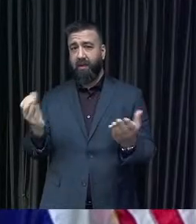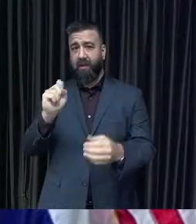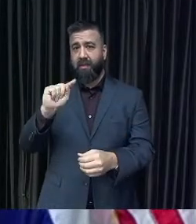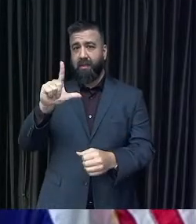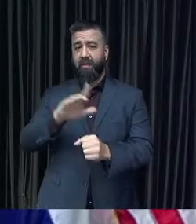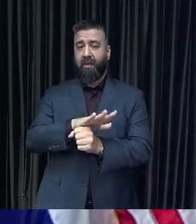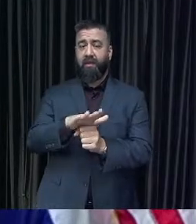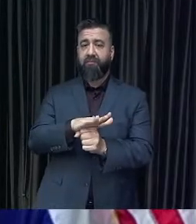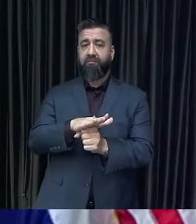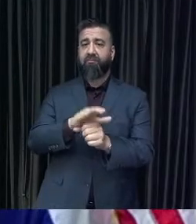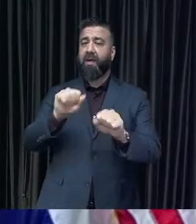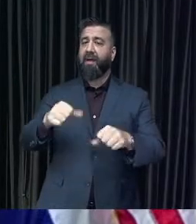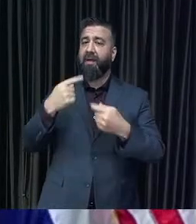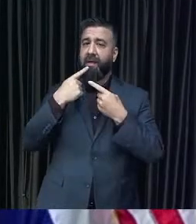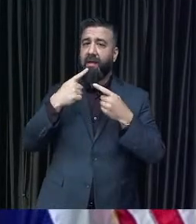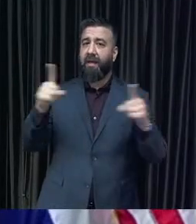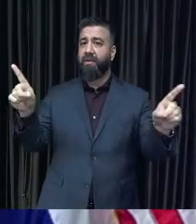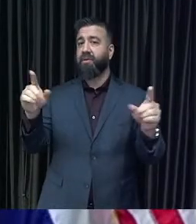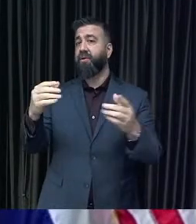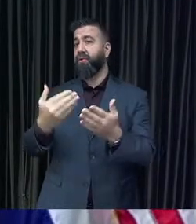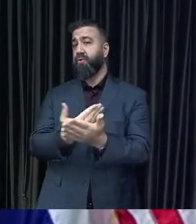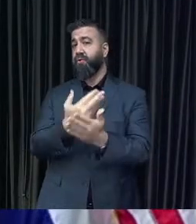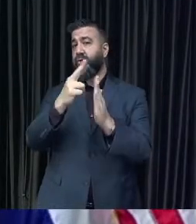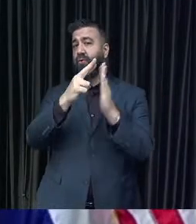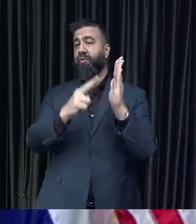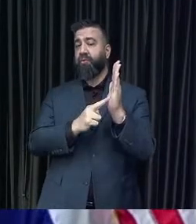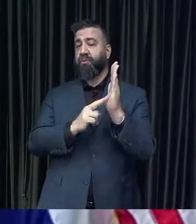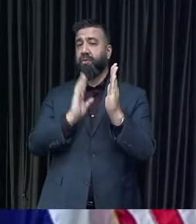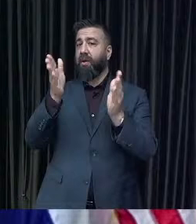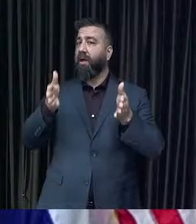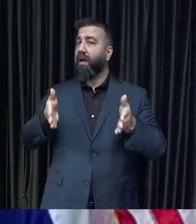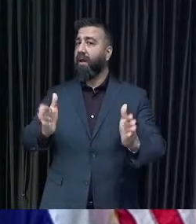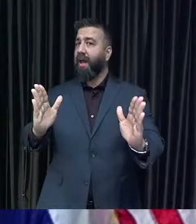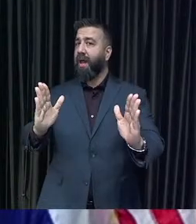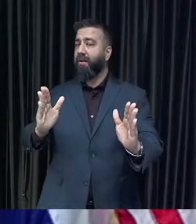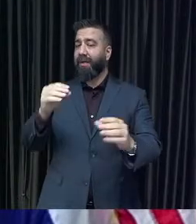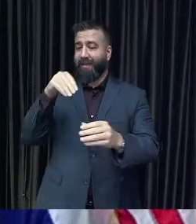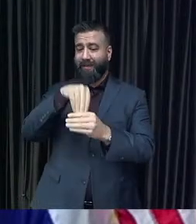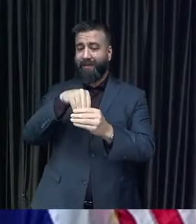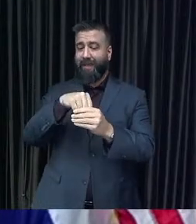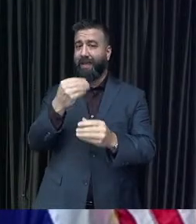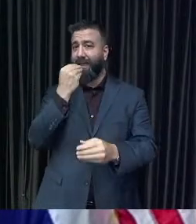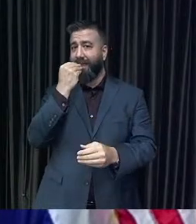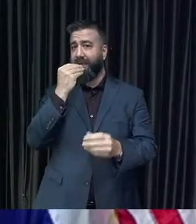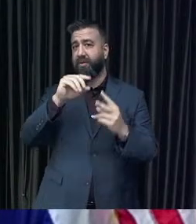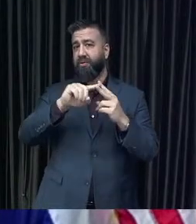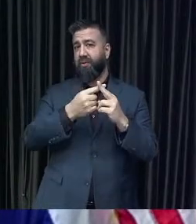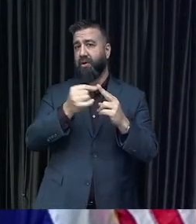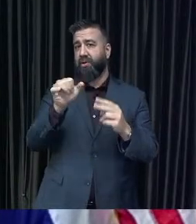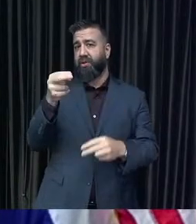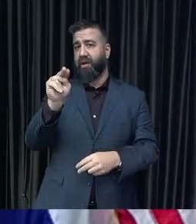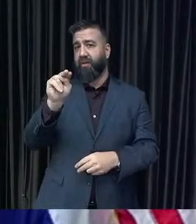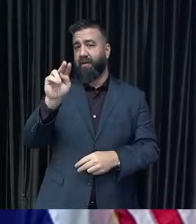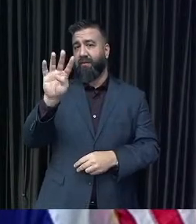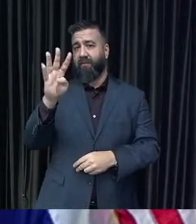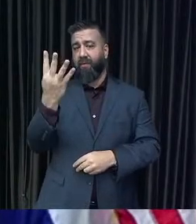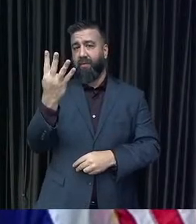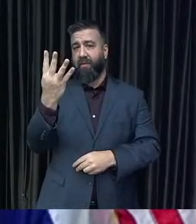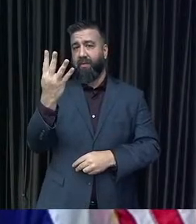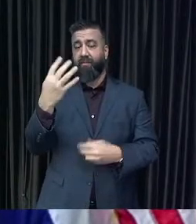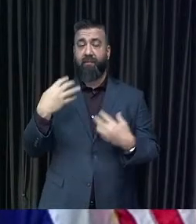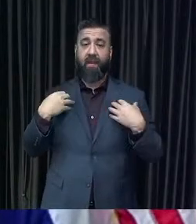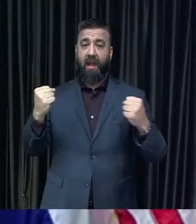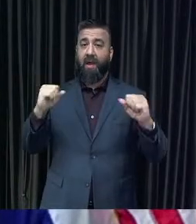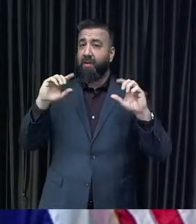Health Department's new protocols will permit indoor dining starting January 4th. The Health Department and the restaurant group